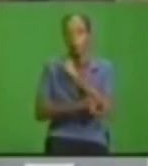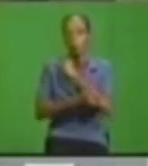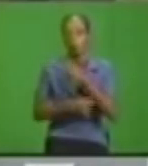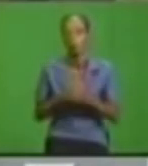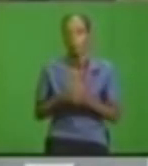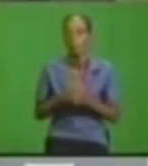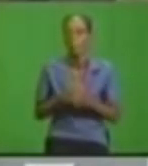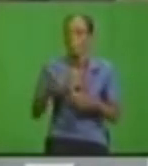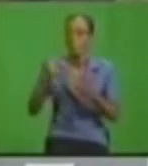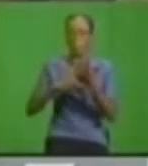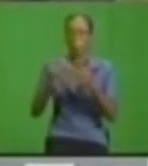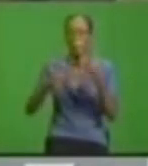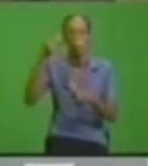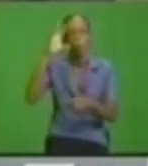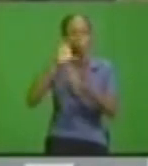Memory is short.